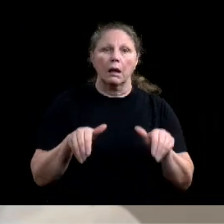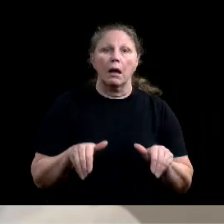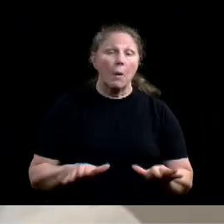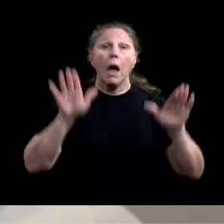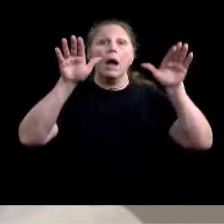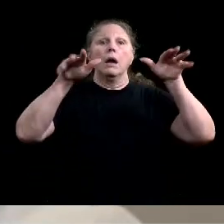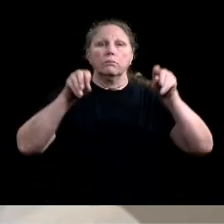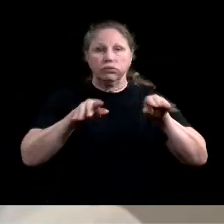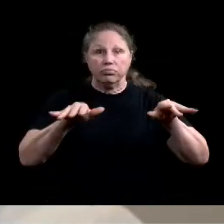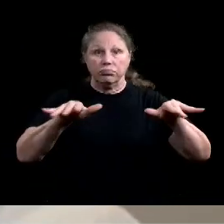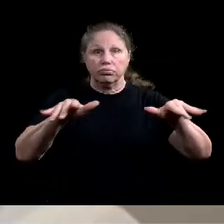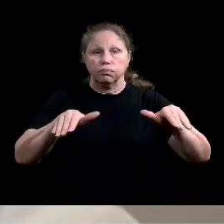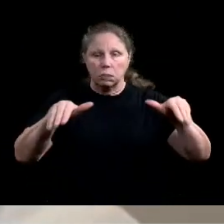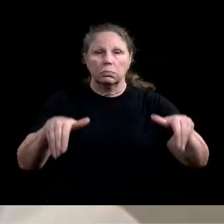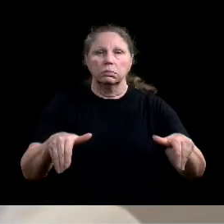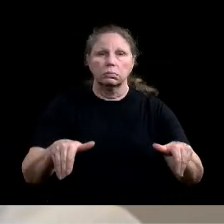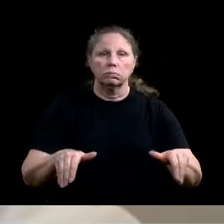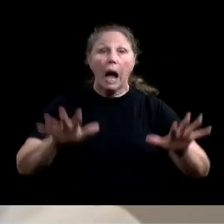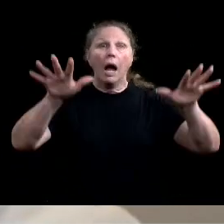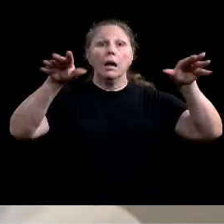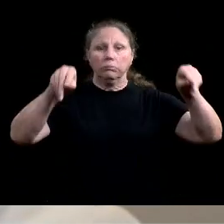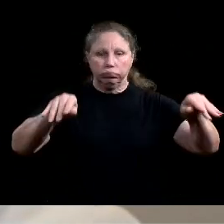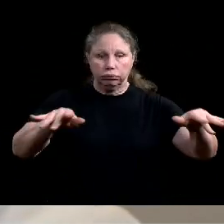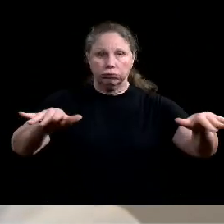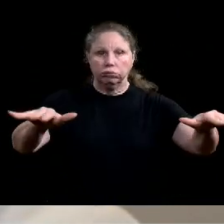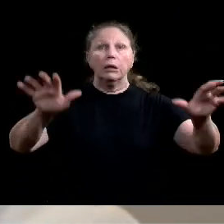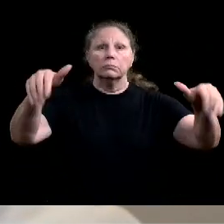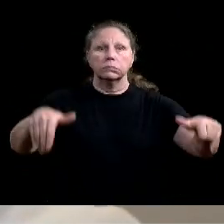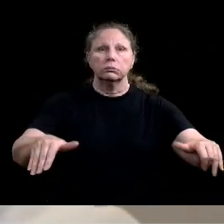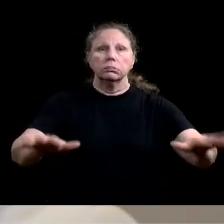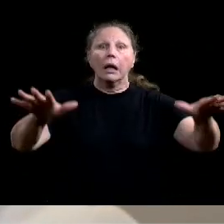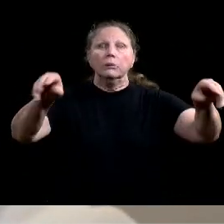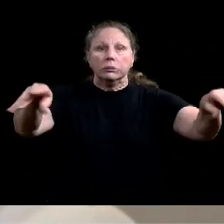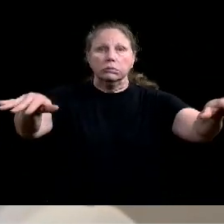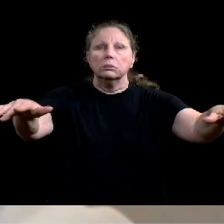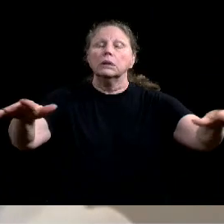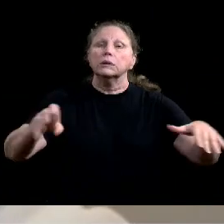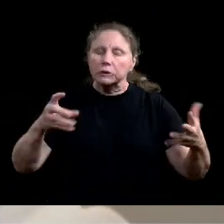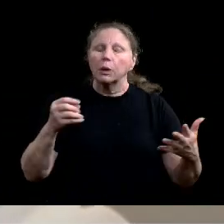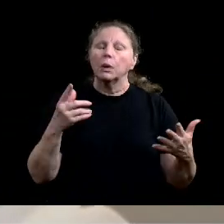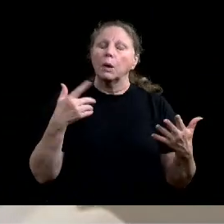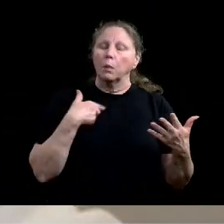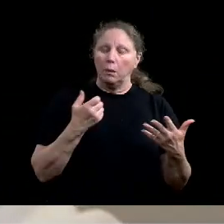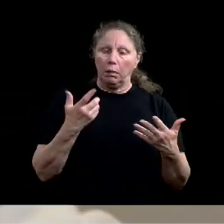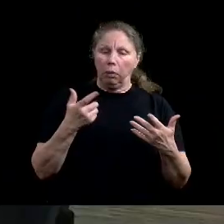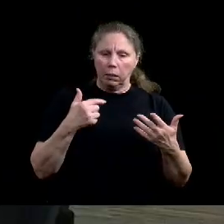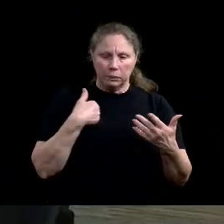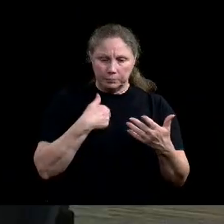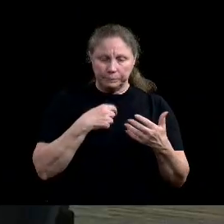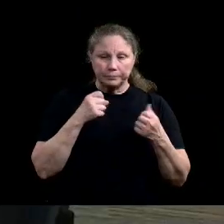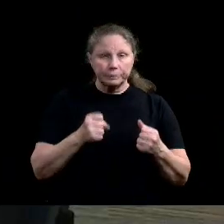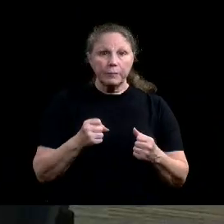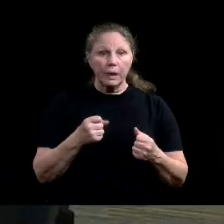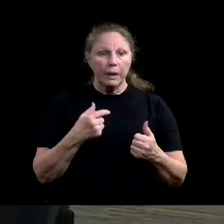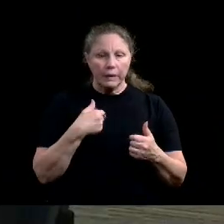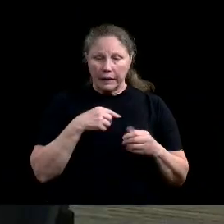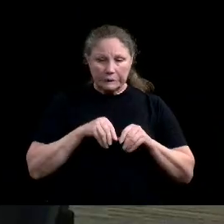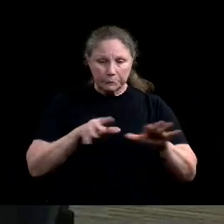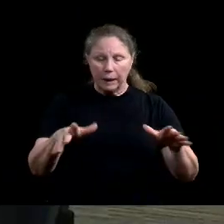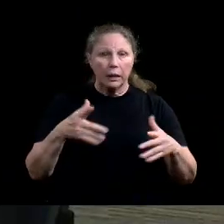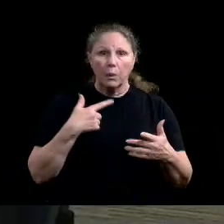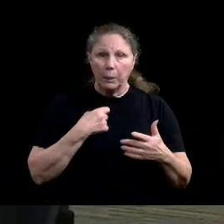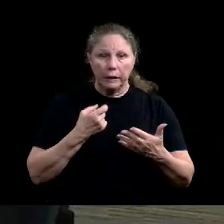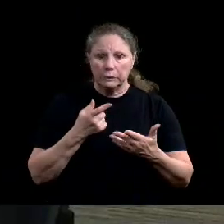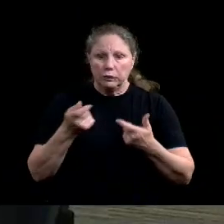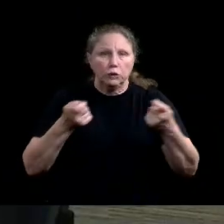quickly when we lose control of the spread. Okay, following up a little bit about the testing, is